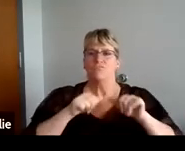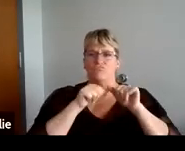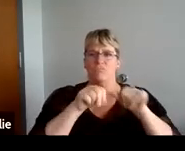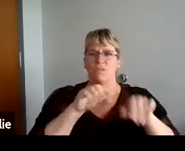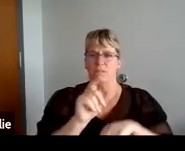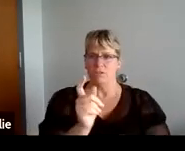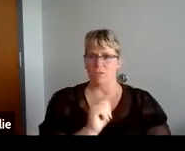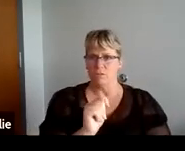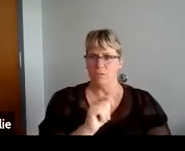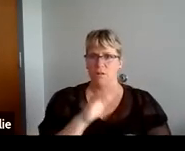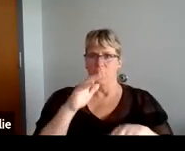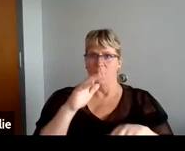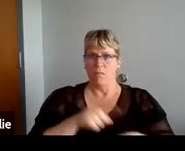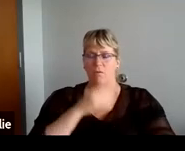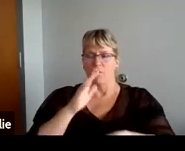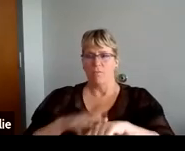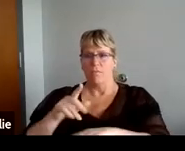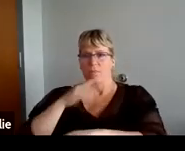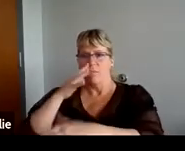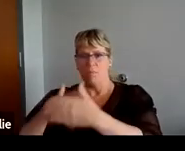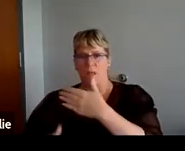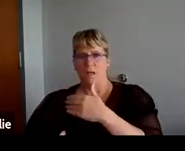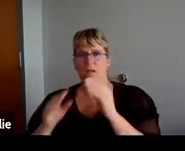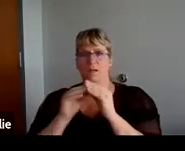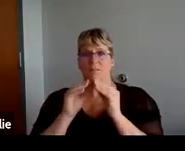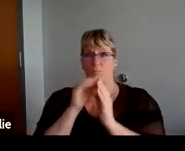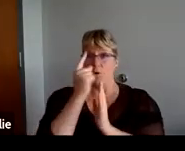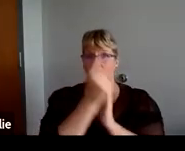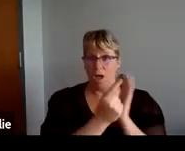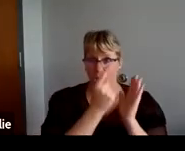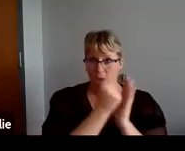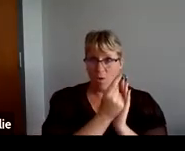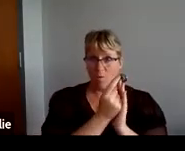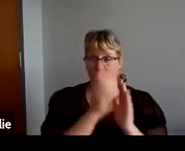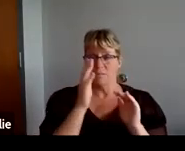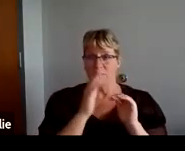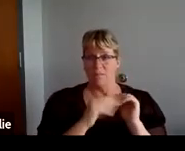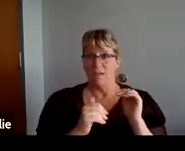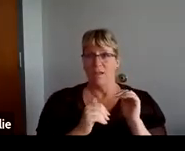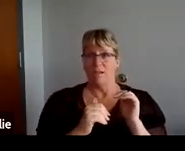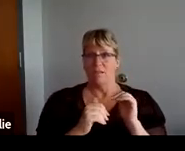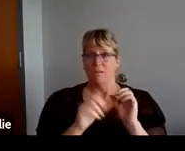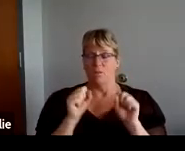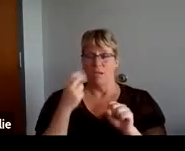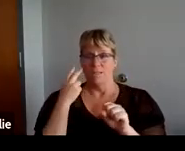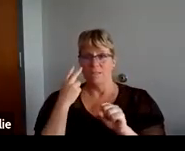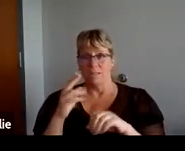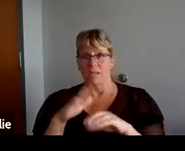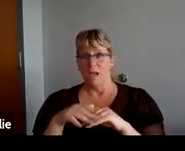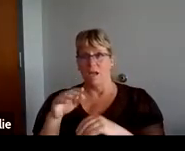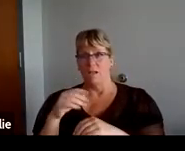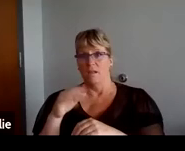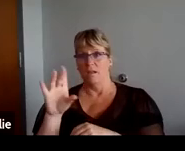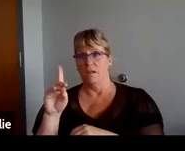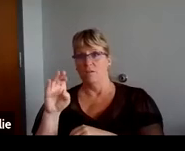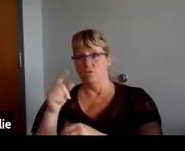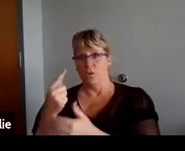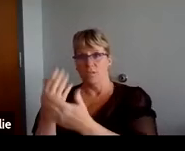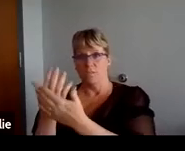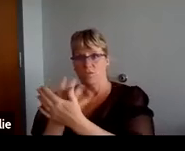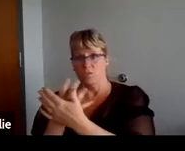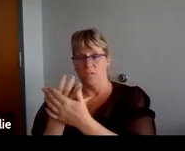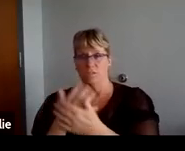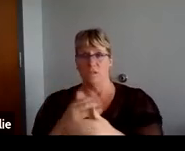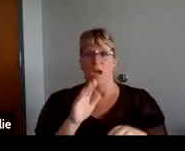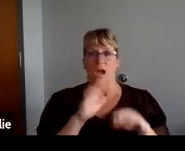they do in the blood. As you can see, it's more hours that a substance may be visible on a drug screen, whereas on